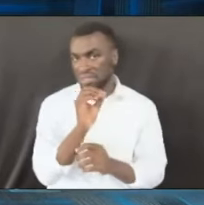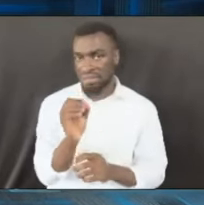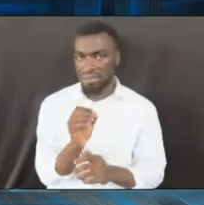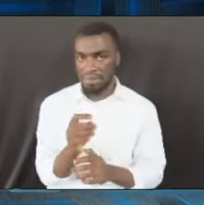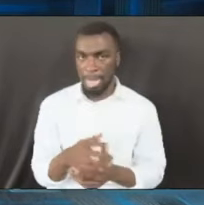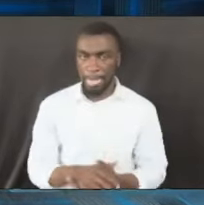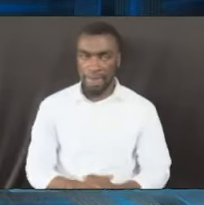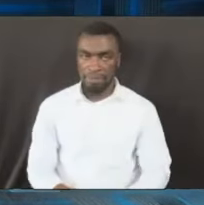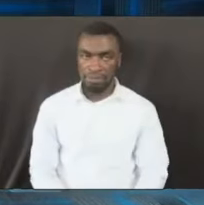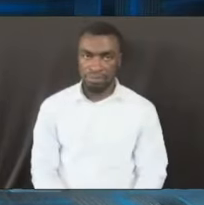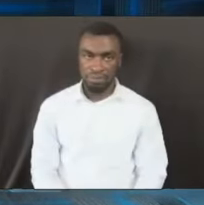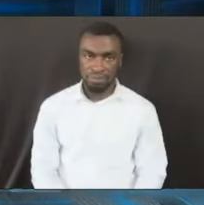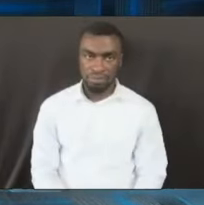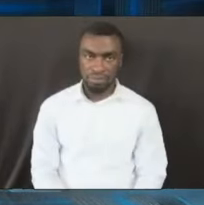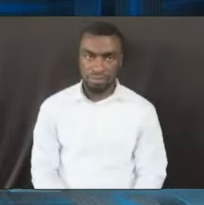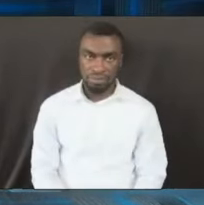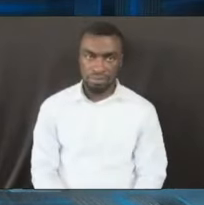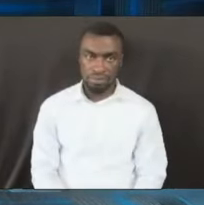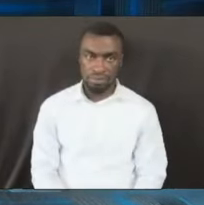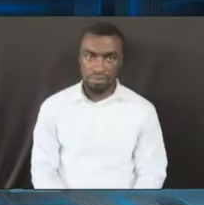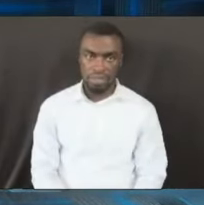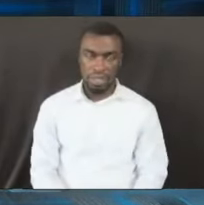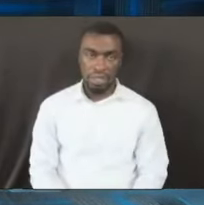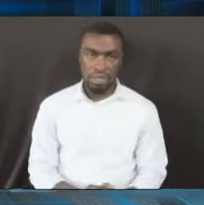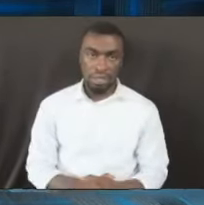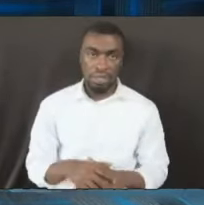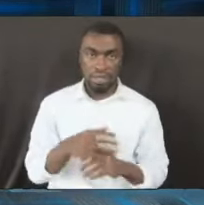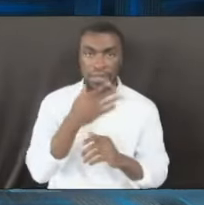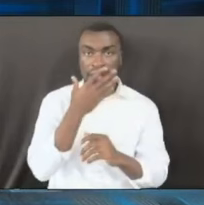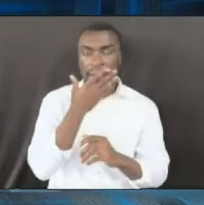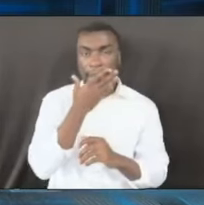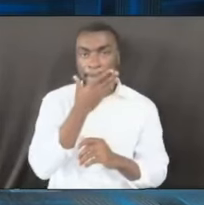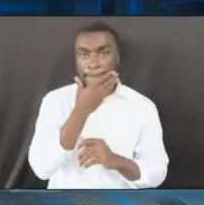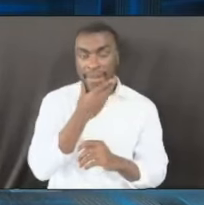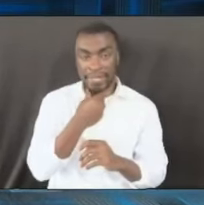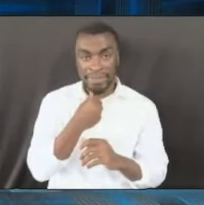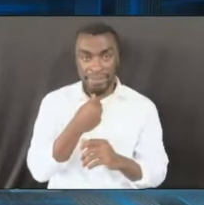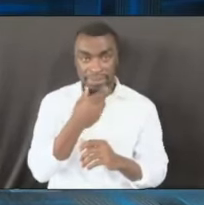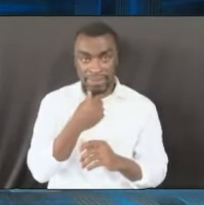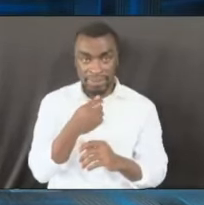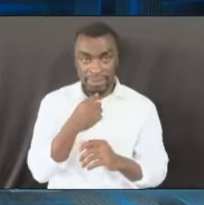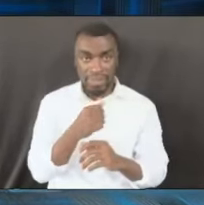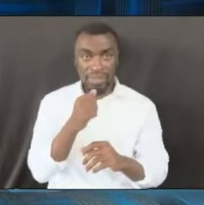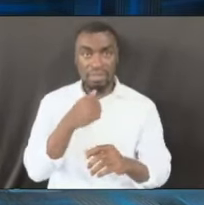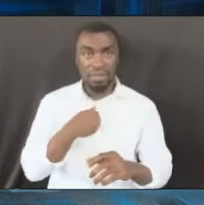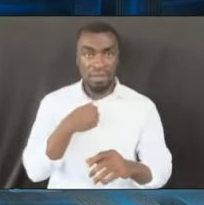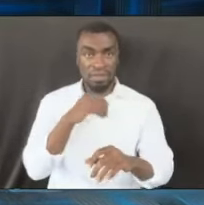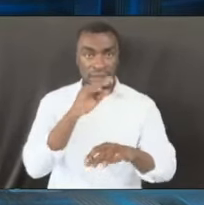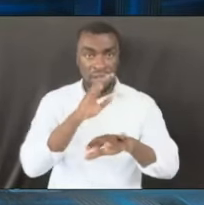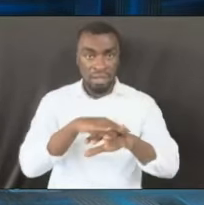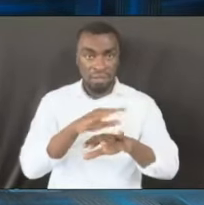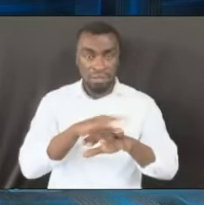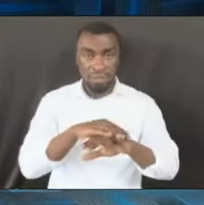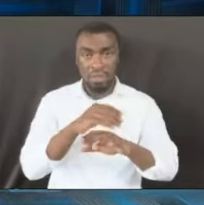This man, God blessed him. He had a good job and was climbing the ladder promotion after